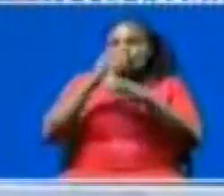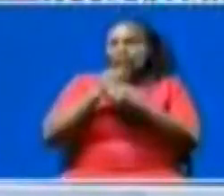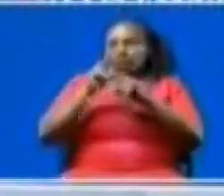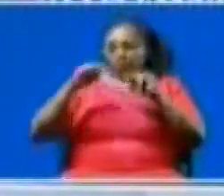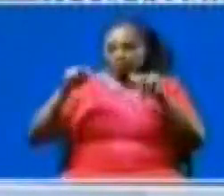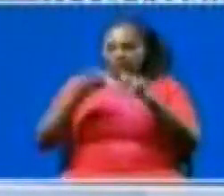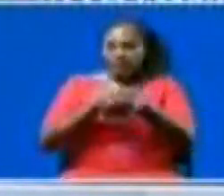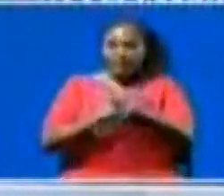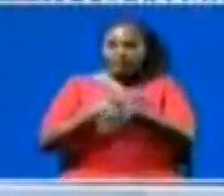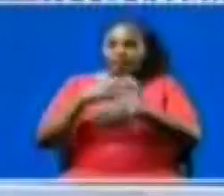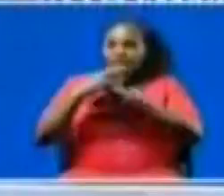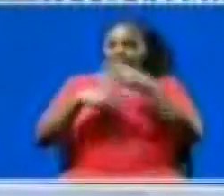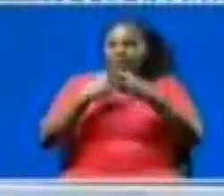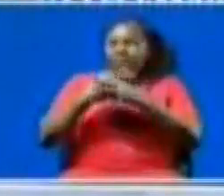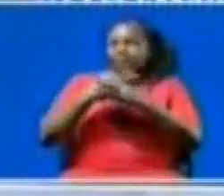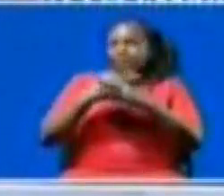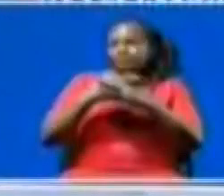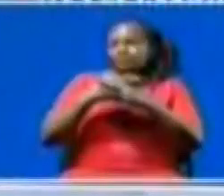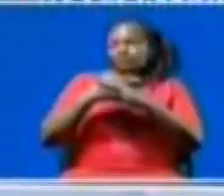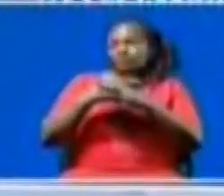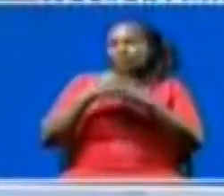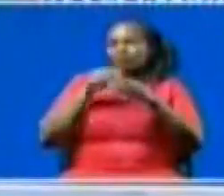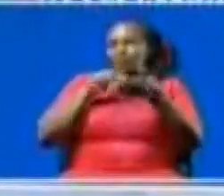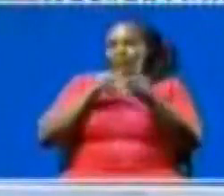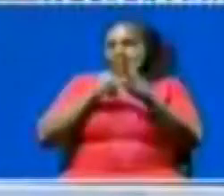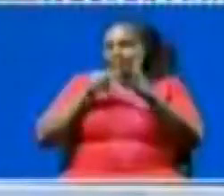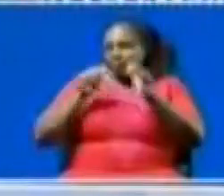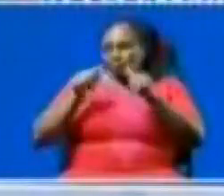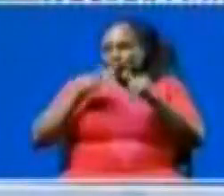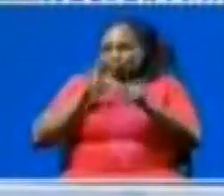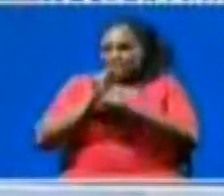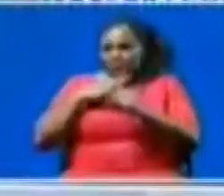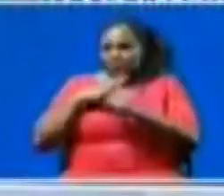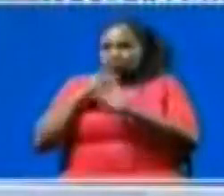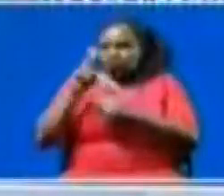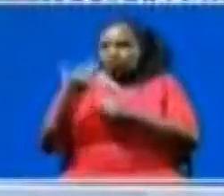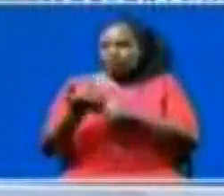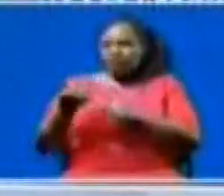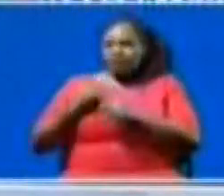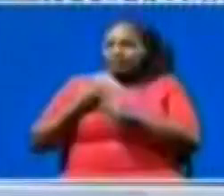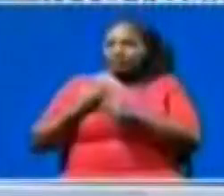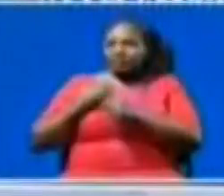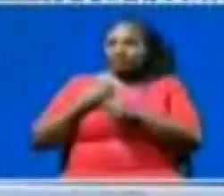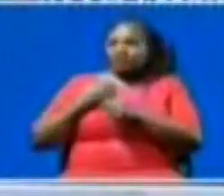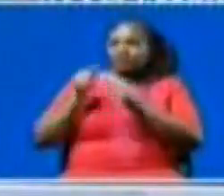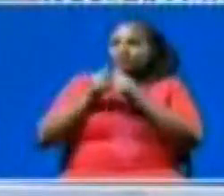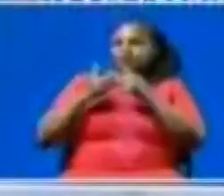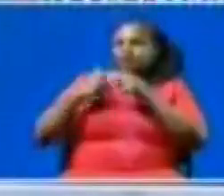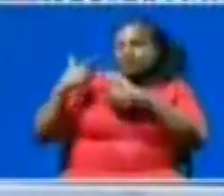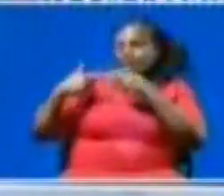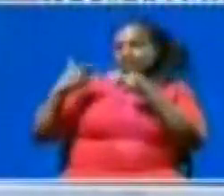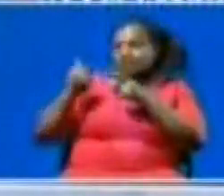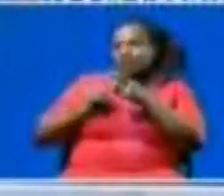Research on Cancer, Globocan, that has irked the most unlikely of people. Two young ladies, one of them just 16 years